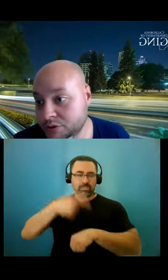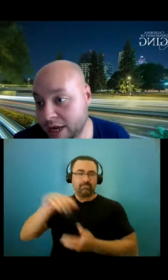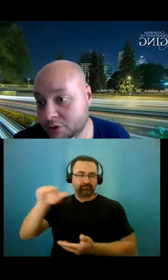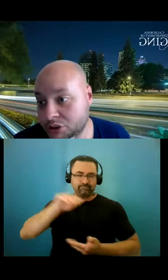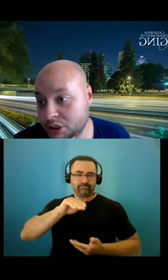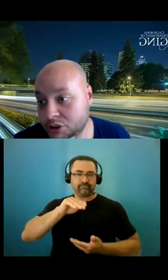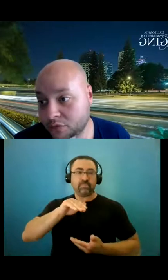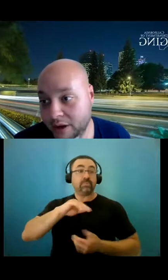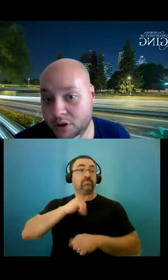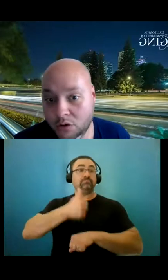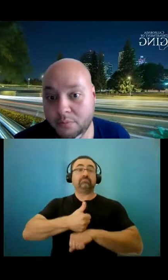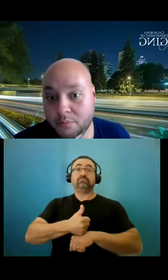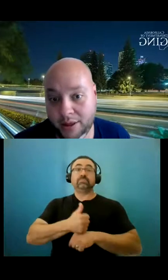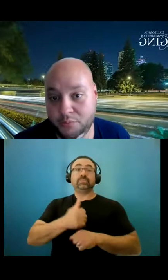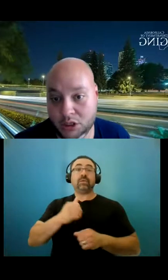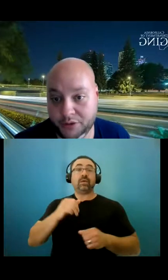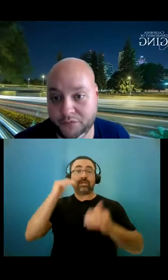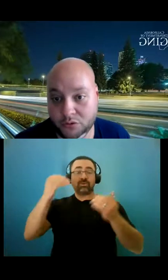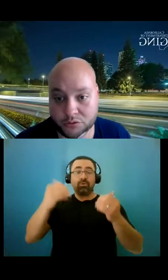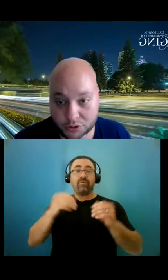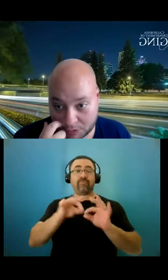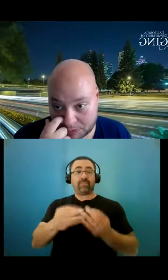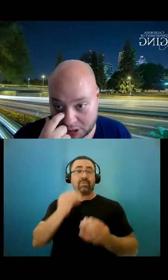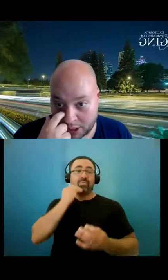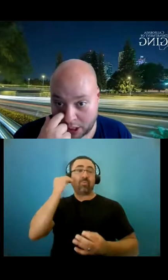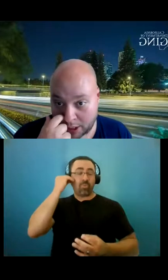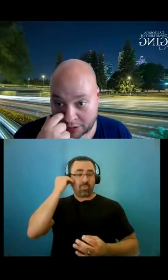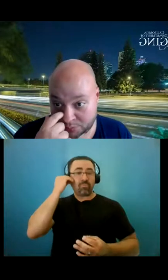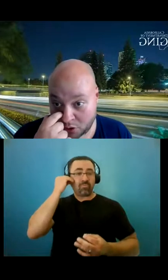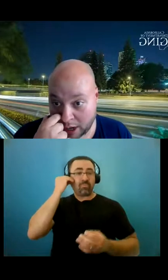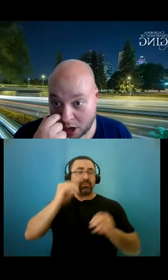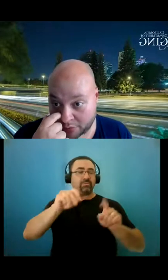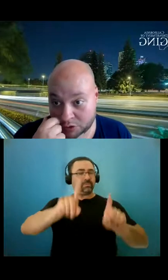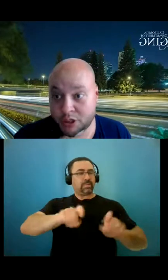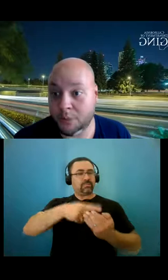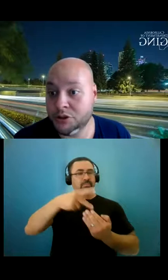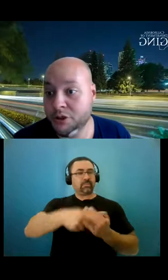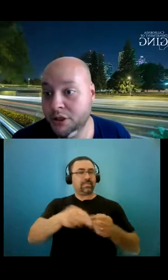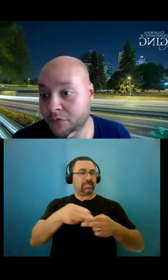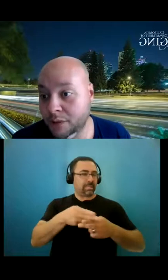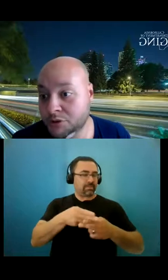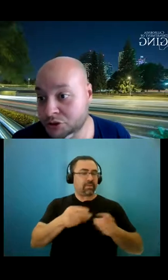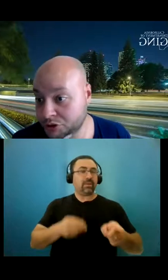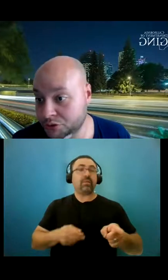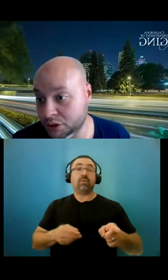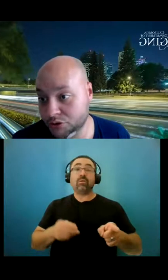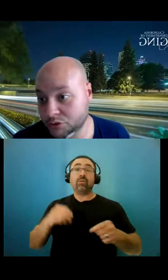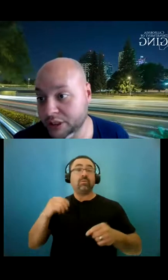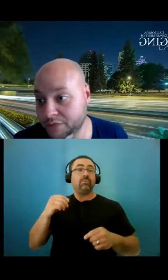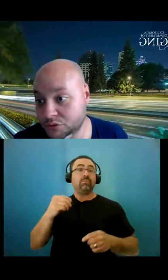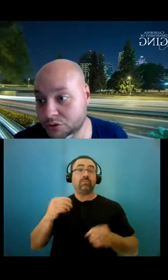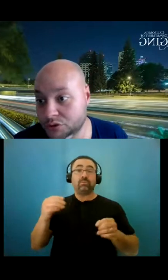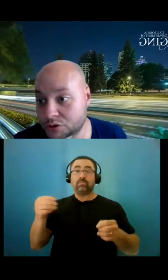to establish the Adult Family Home Pilot Project for older adults. This program offers the opportunity for up to two